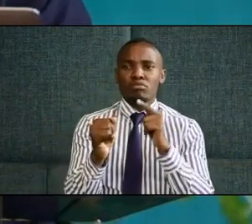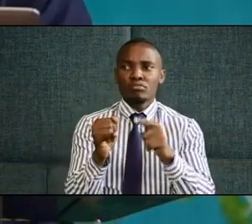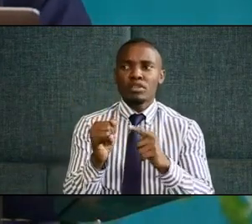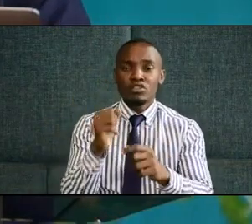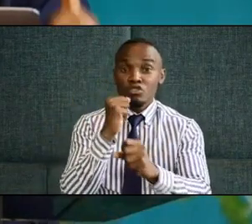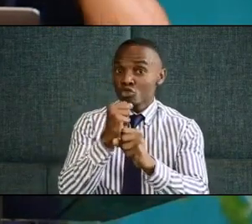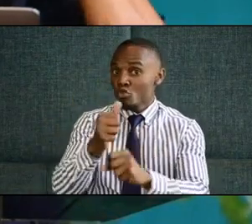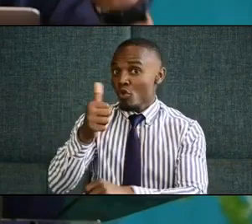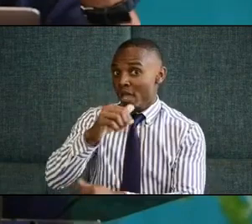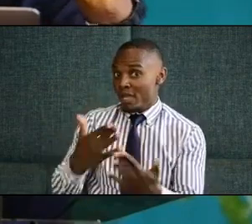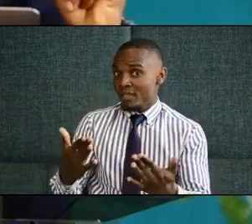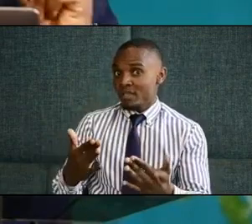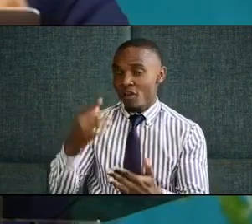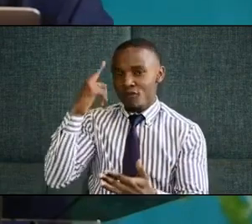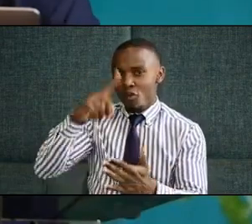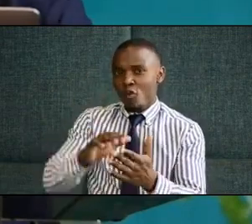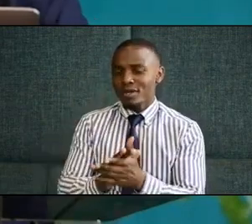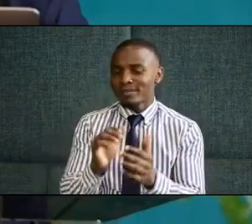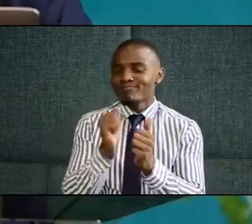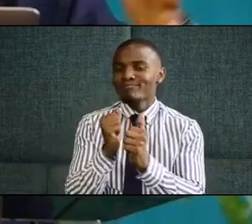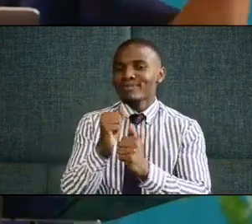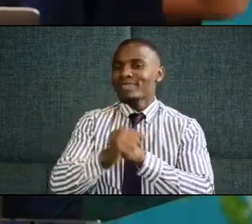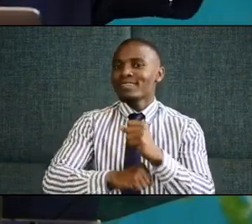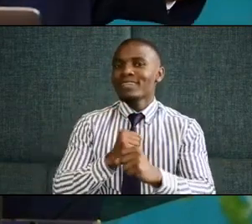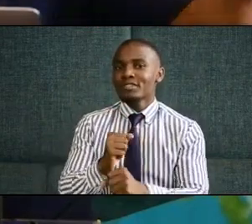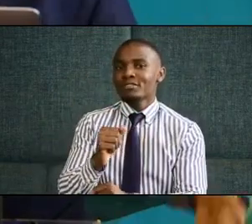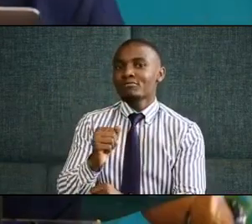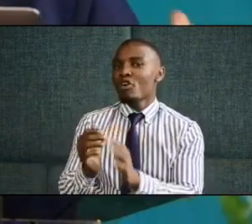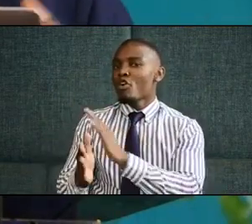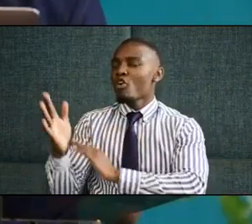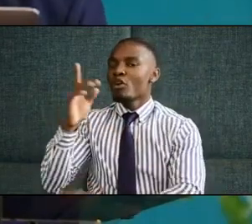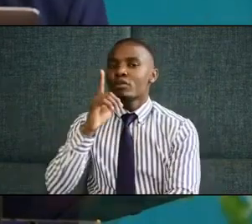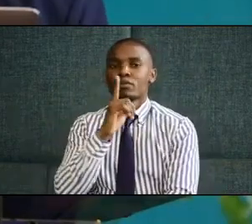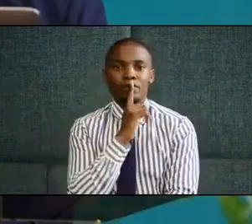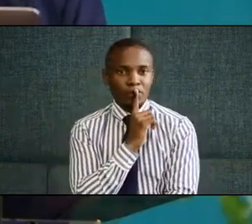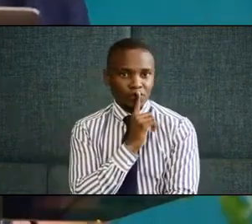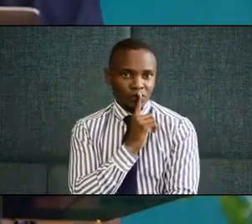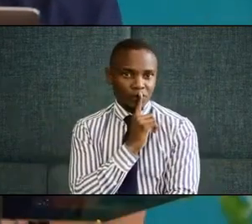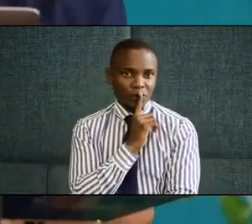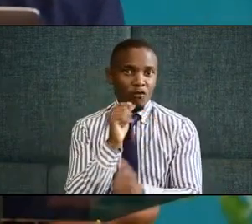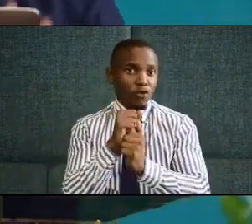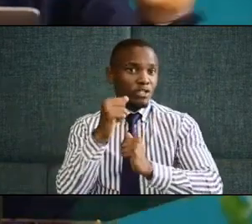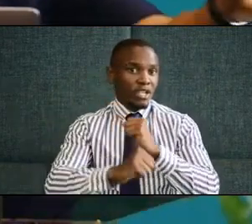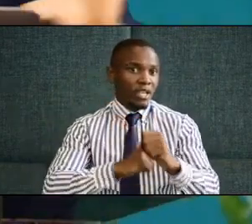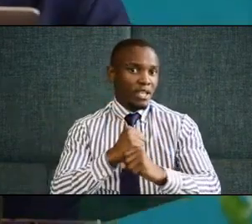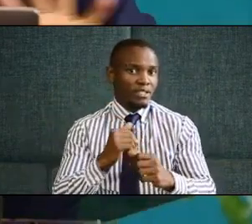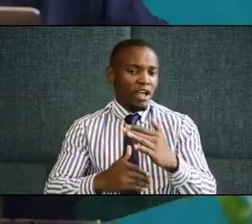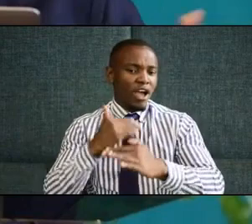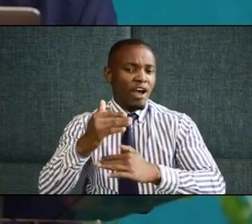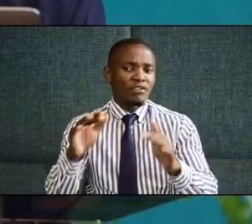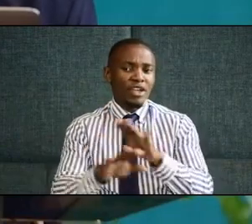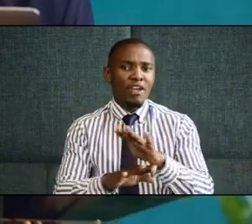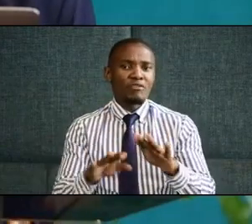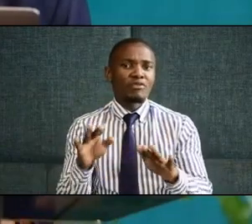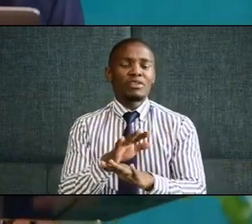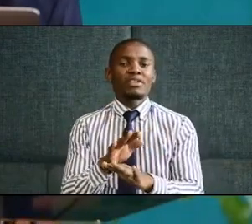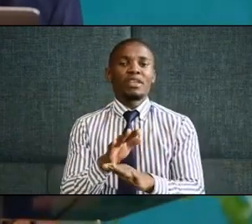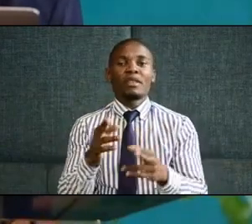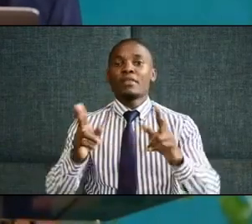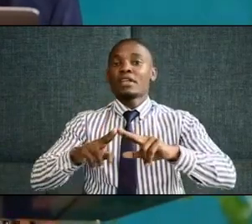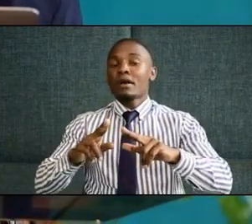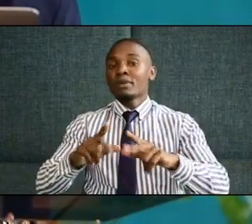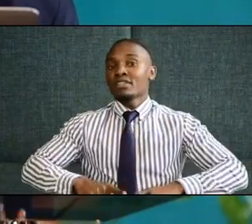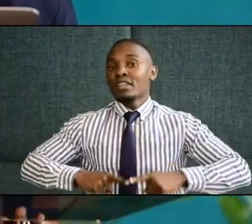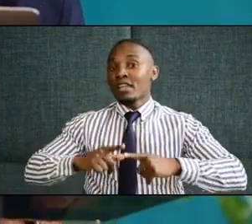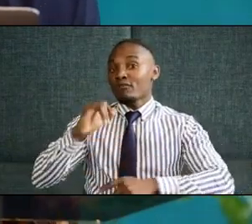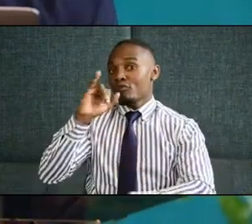do anything. For 10 years, God was silent. After all the leadings in Jacob's life,